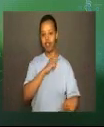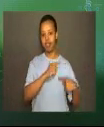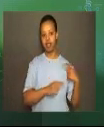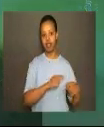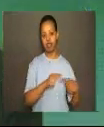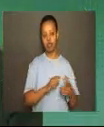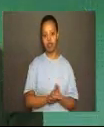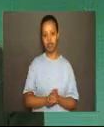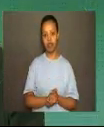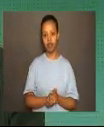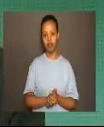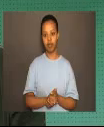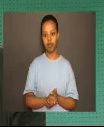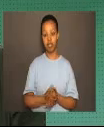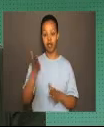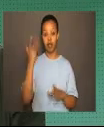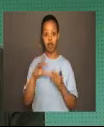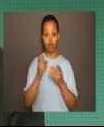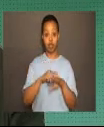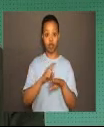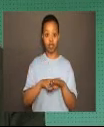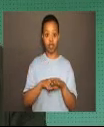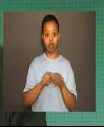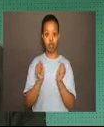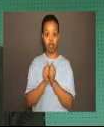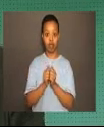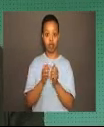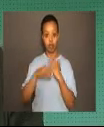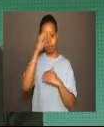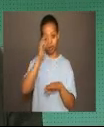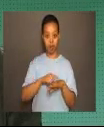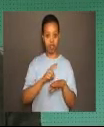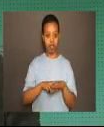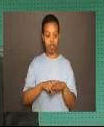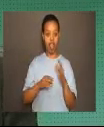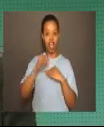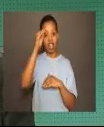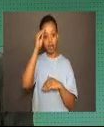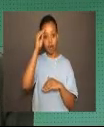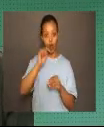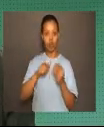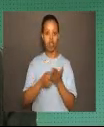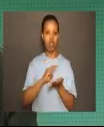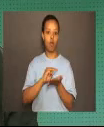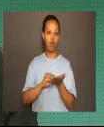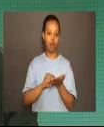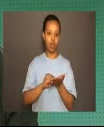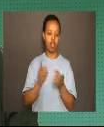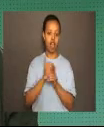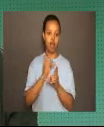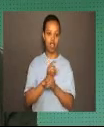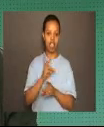genetics. The last time we were together, we learned about the molecular structure